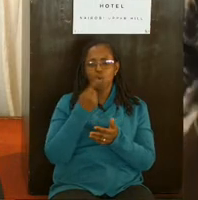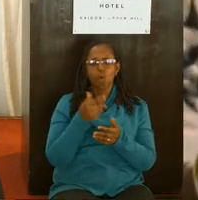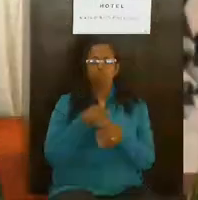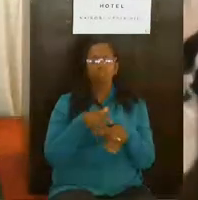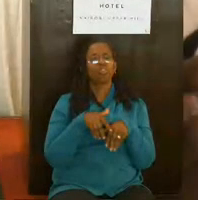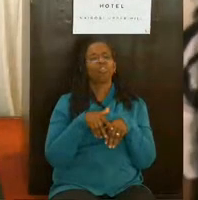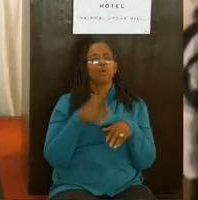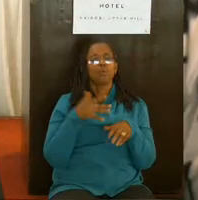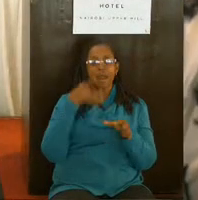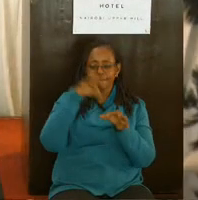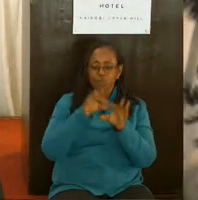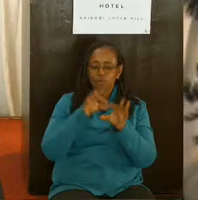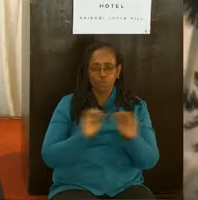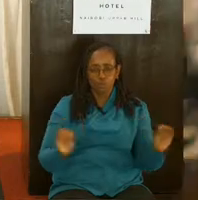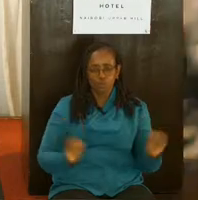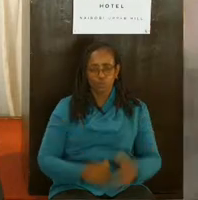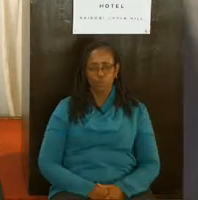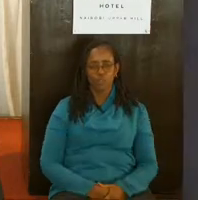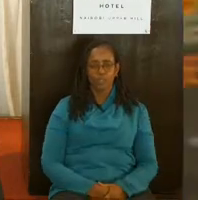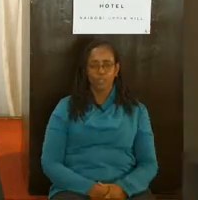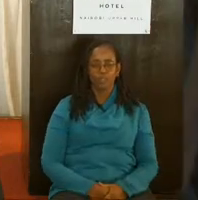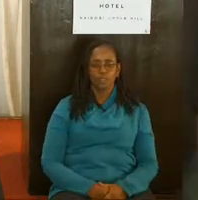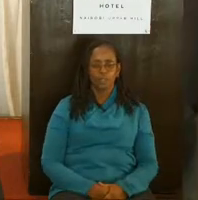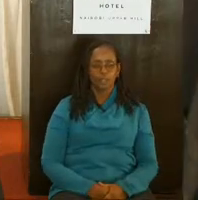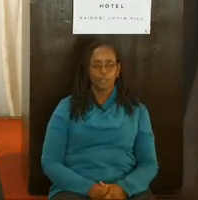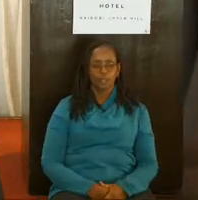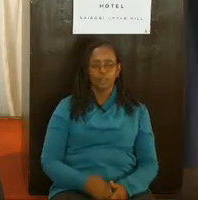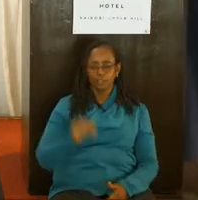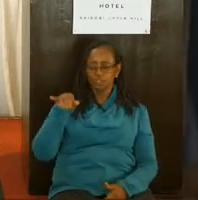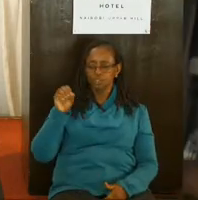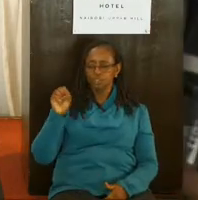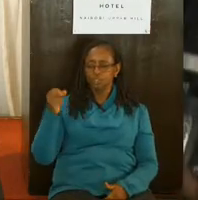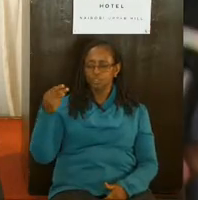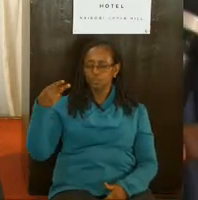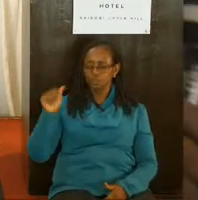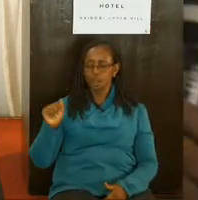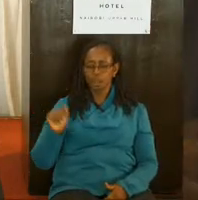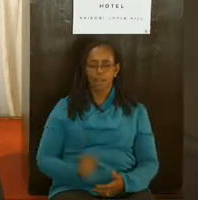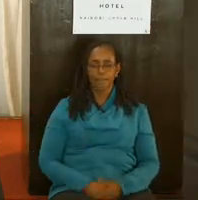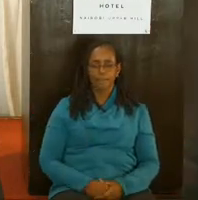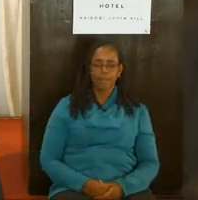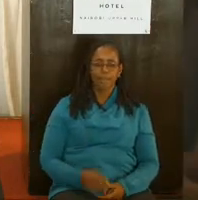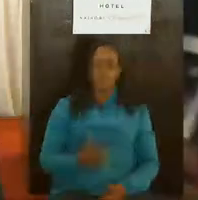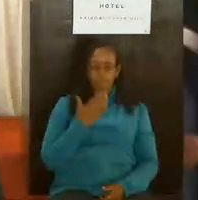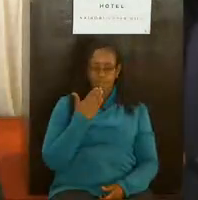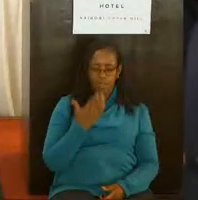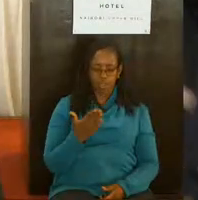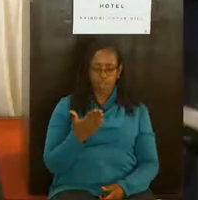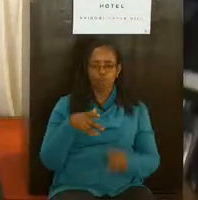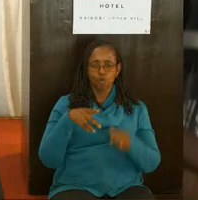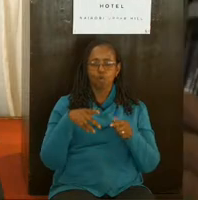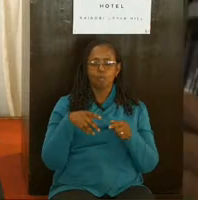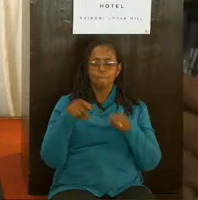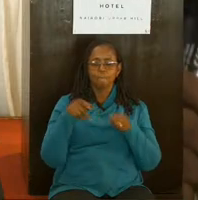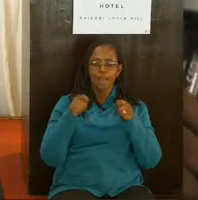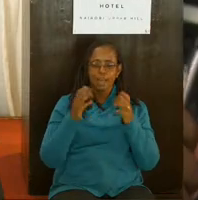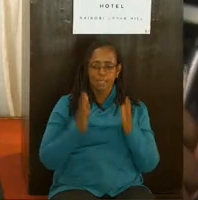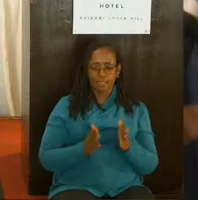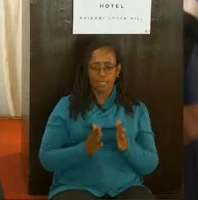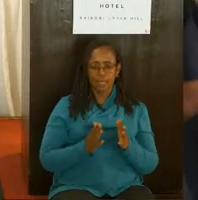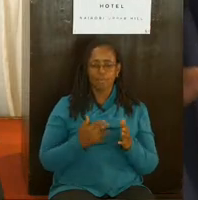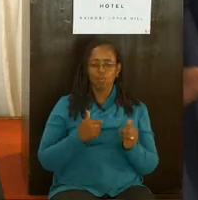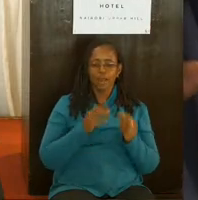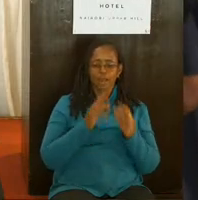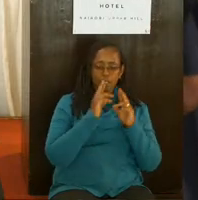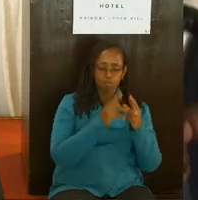you so much thank you very much Advance Joshua okay thank you very much moderator um I have I think I'll respond to